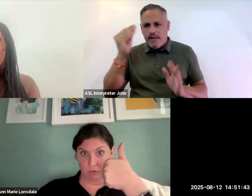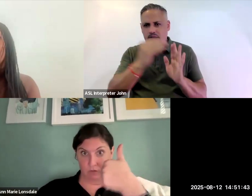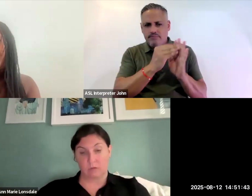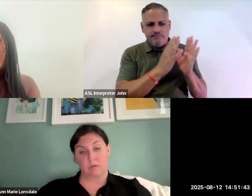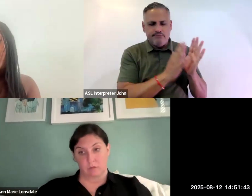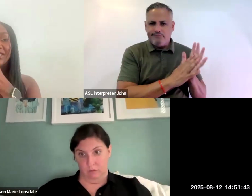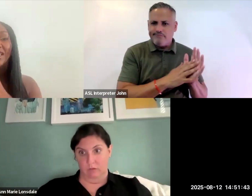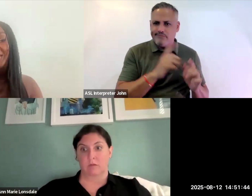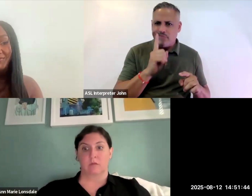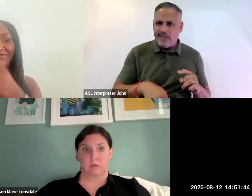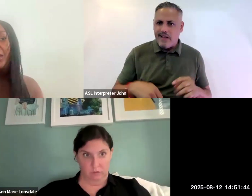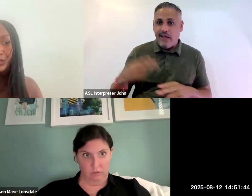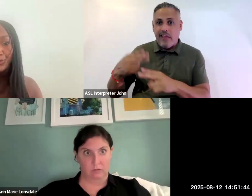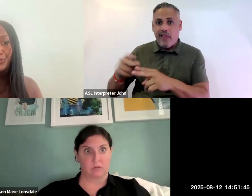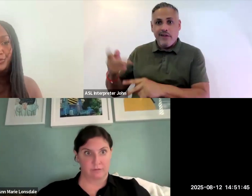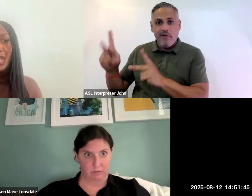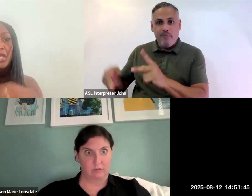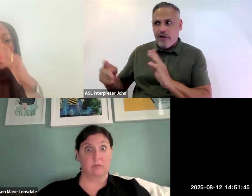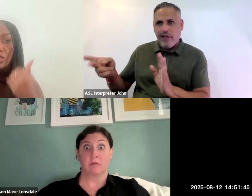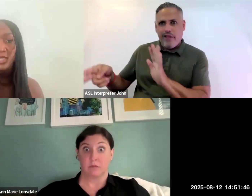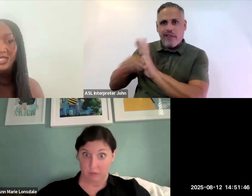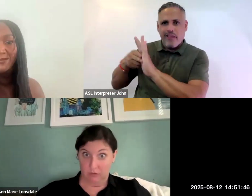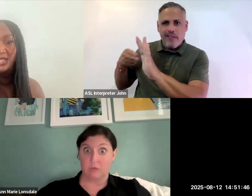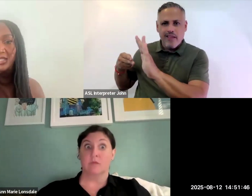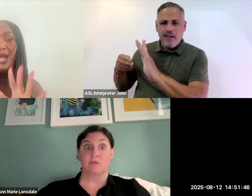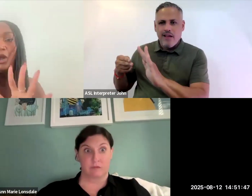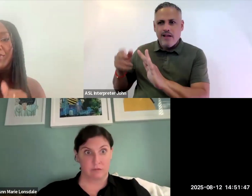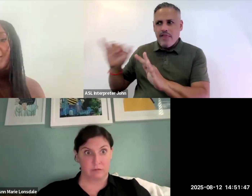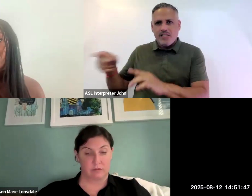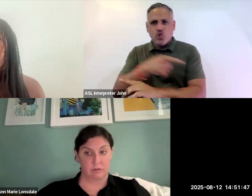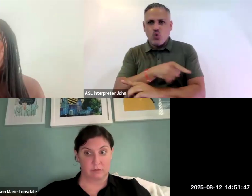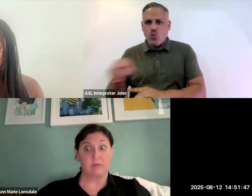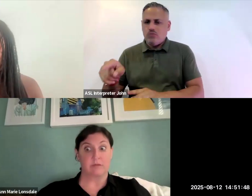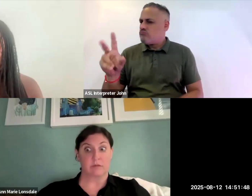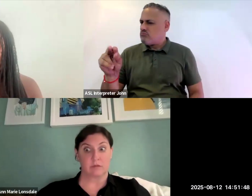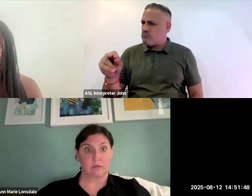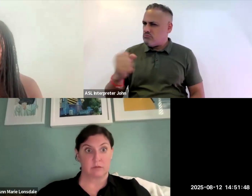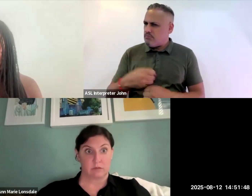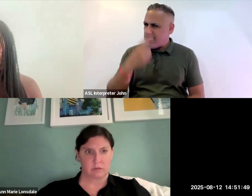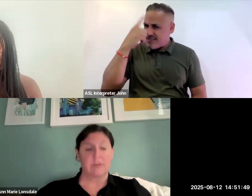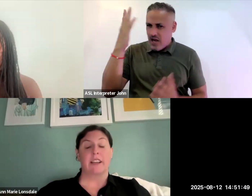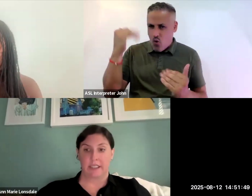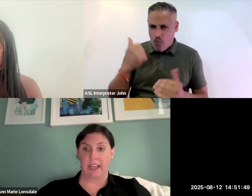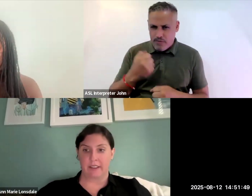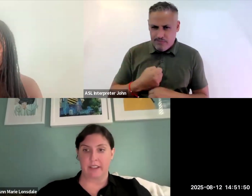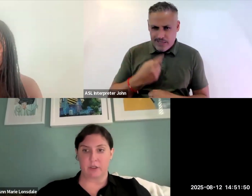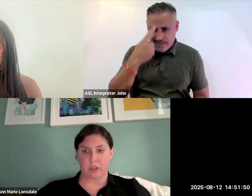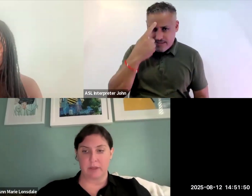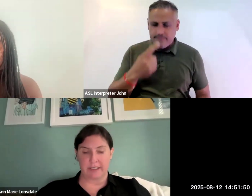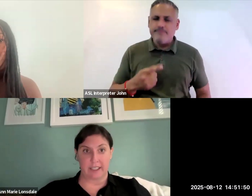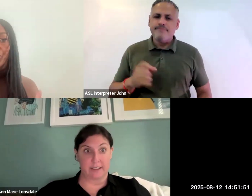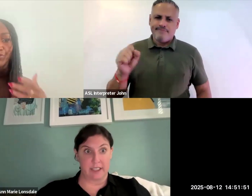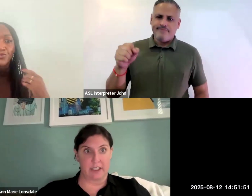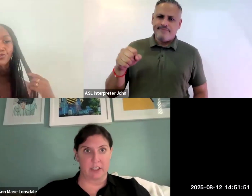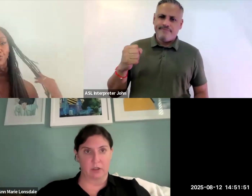and then put it on another person and then say that they're you. Does that make sense? I hope that makes sense. Yeah, that